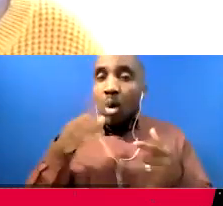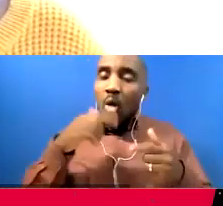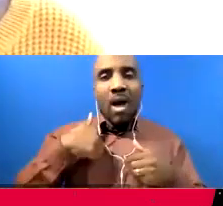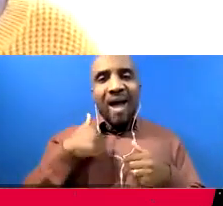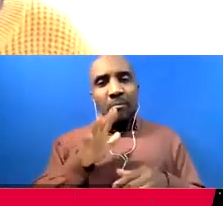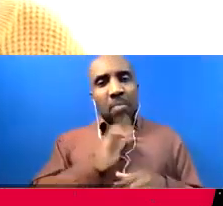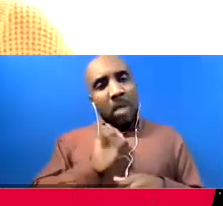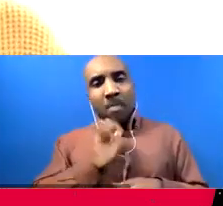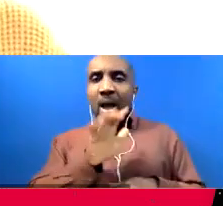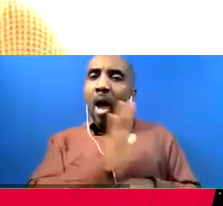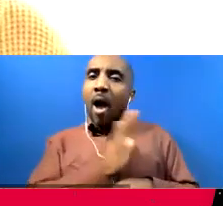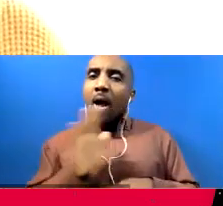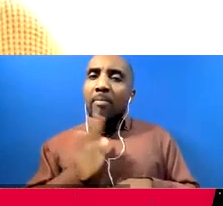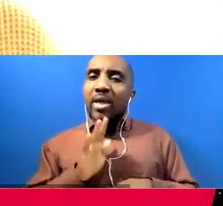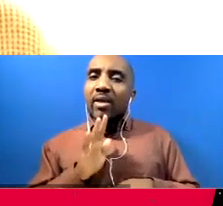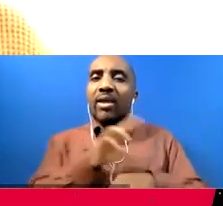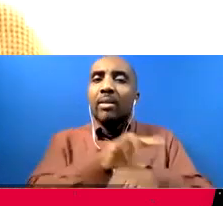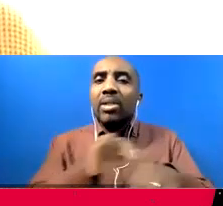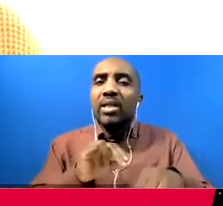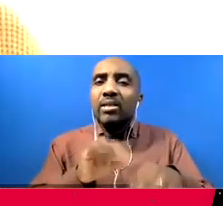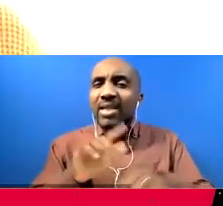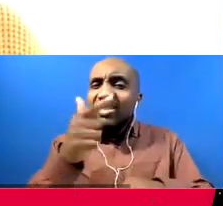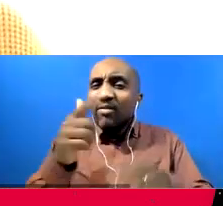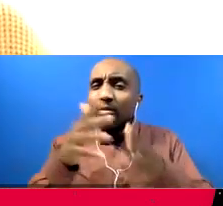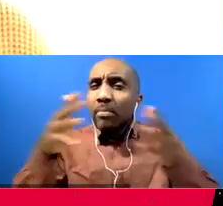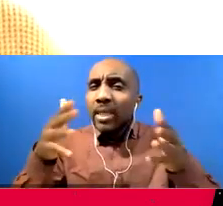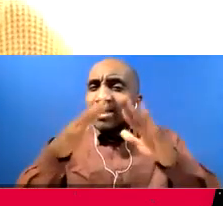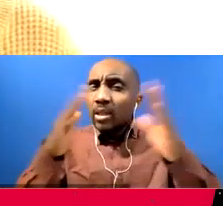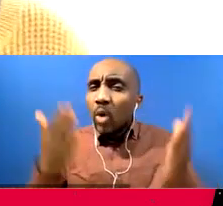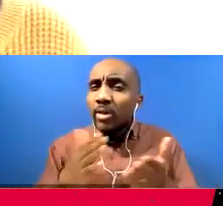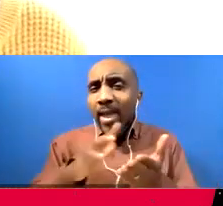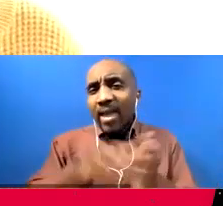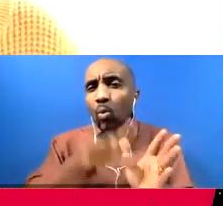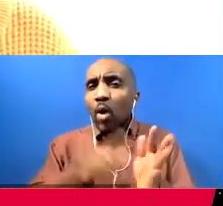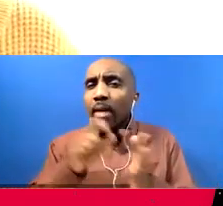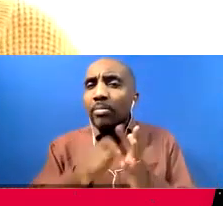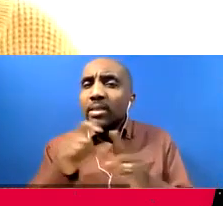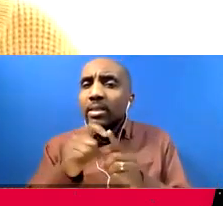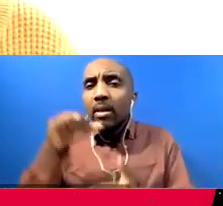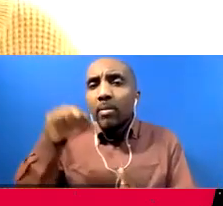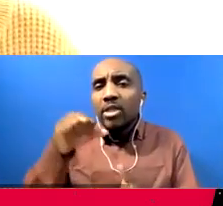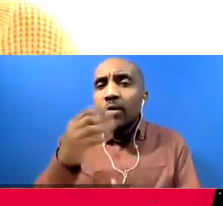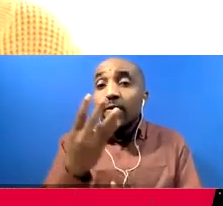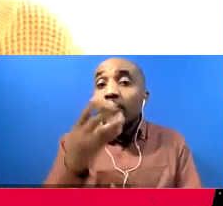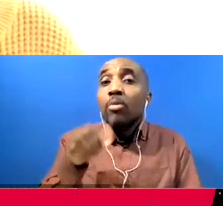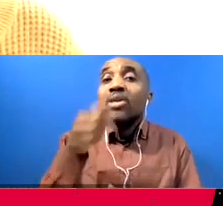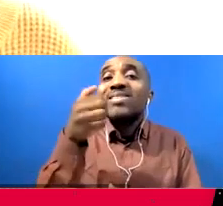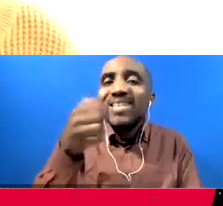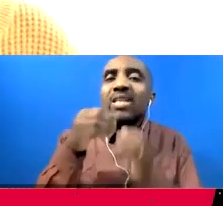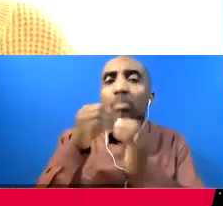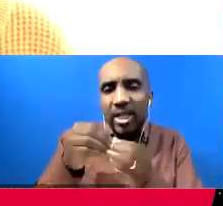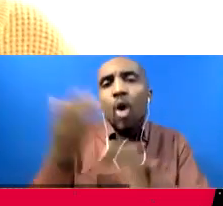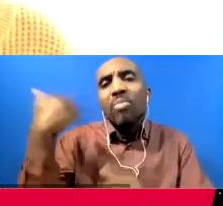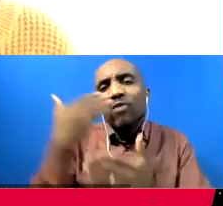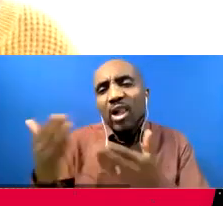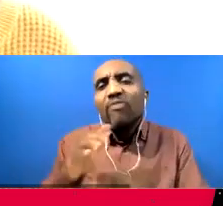it was the seventh biggest army in the world. And this was in 2011 when the NYPD's budget was $4.6 billion. And they